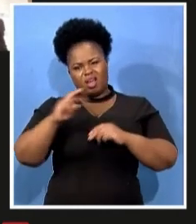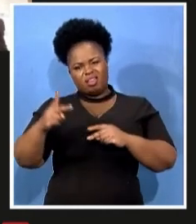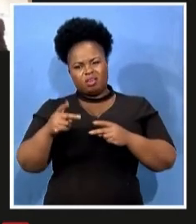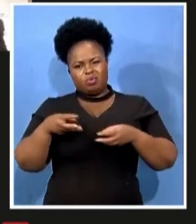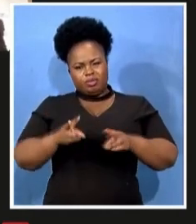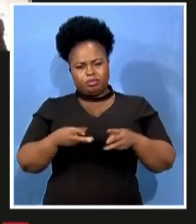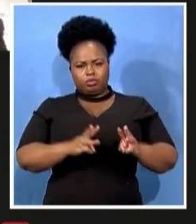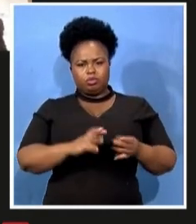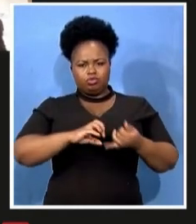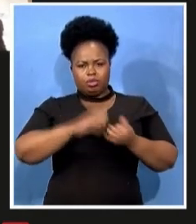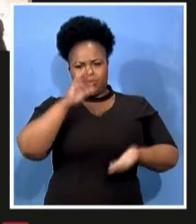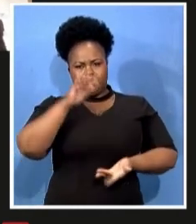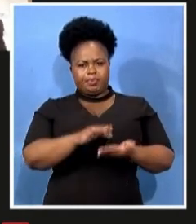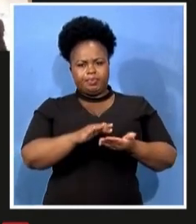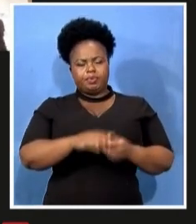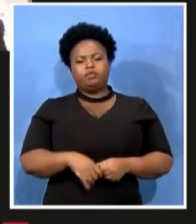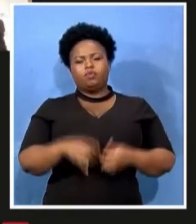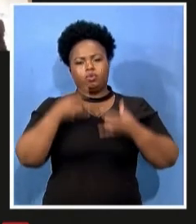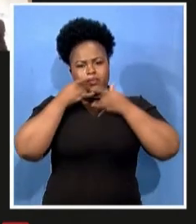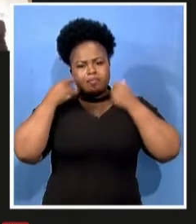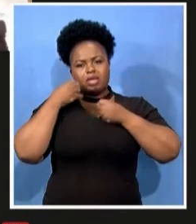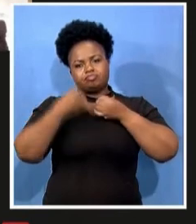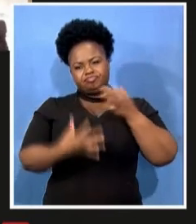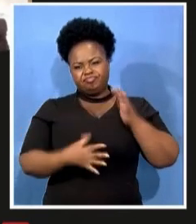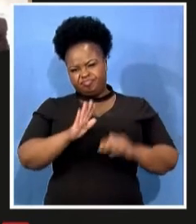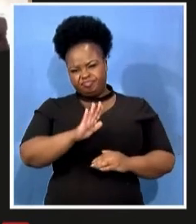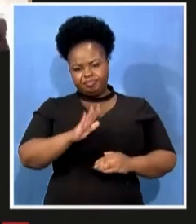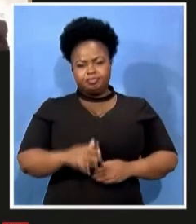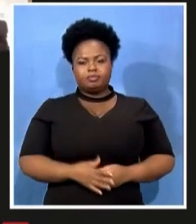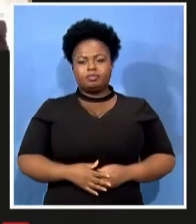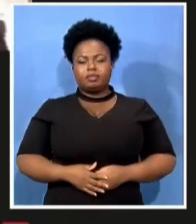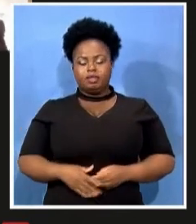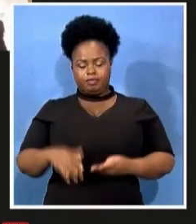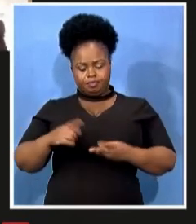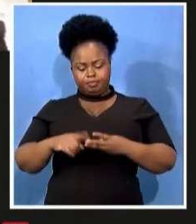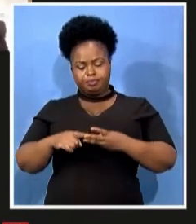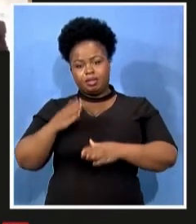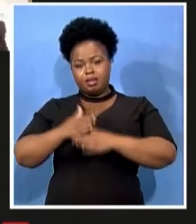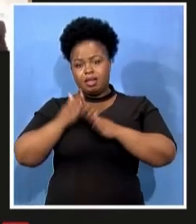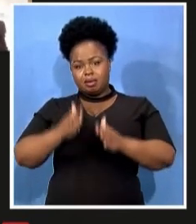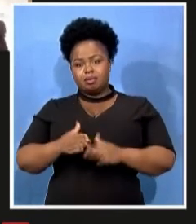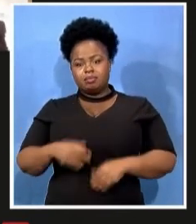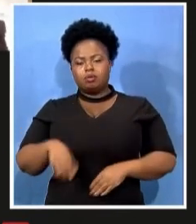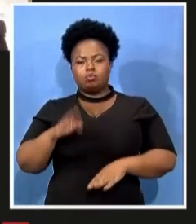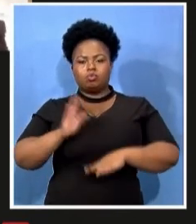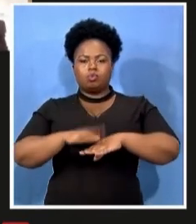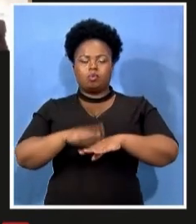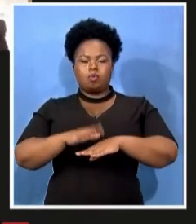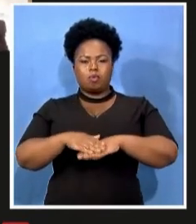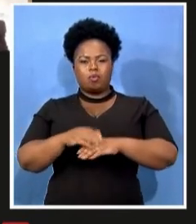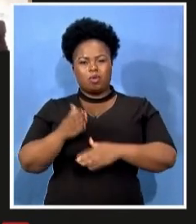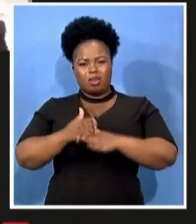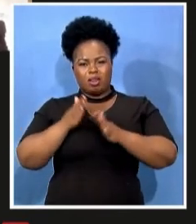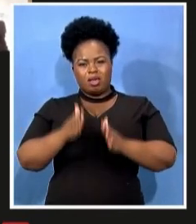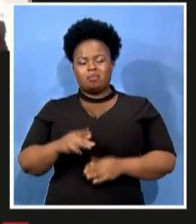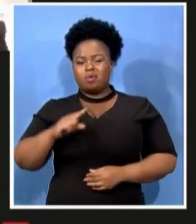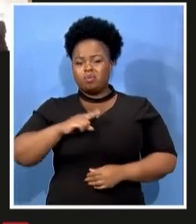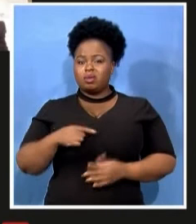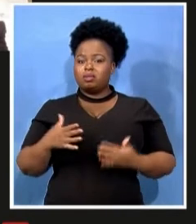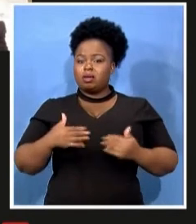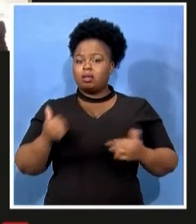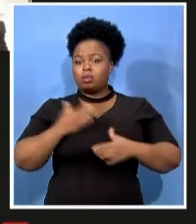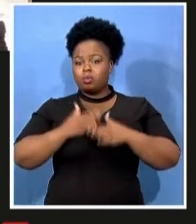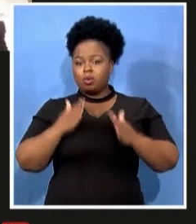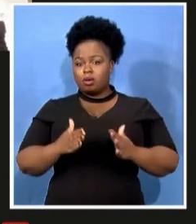Then the labor, we need to work very closely, because a large number of our health workers and some of the essential workers are going to